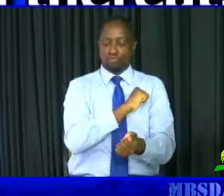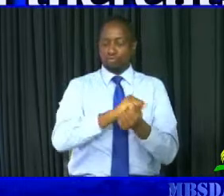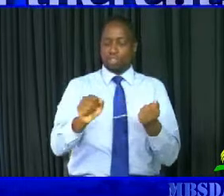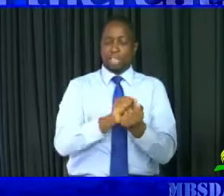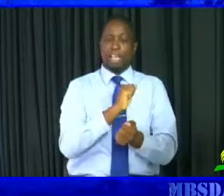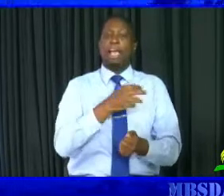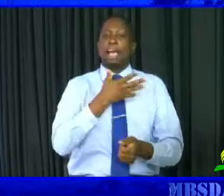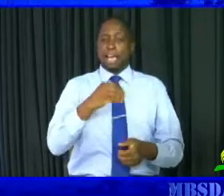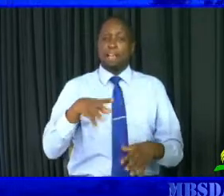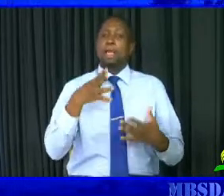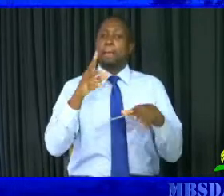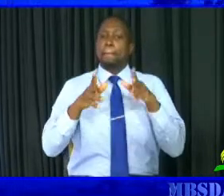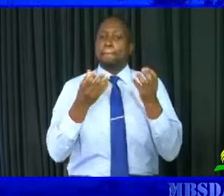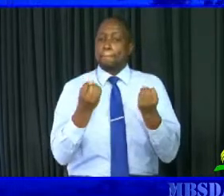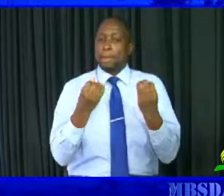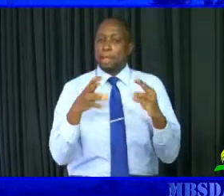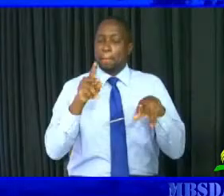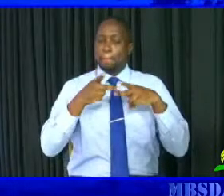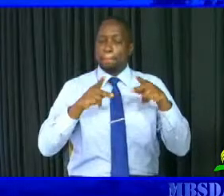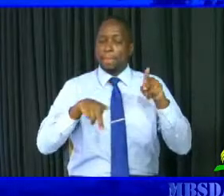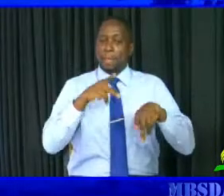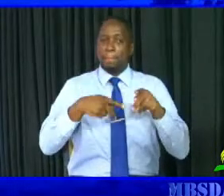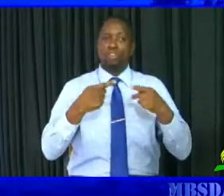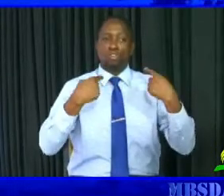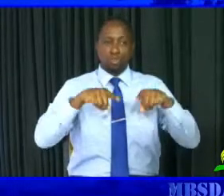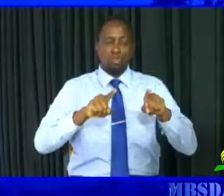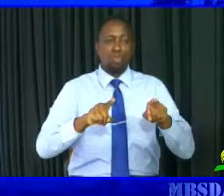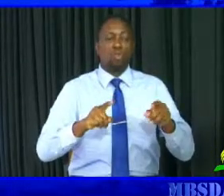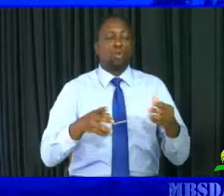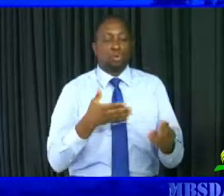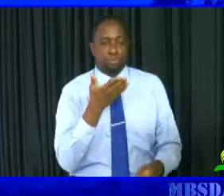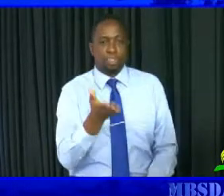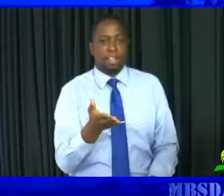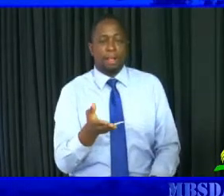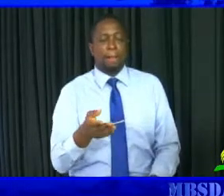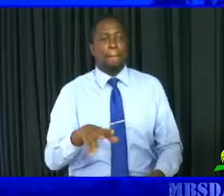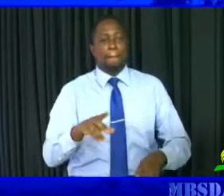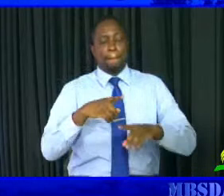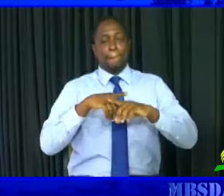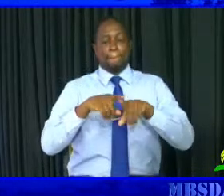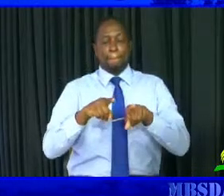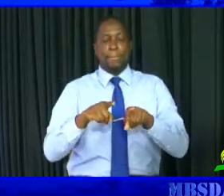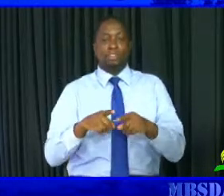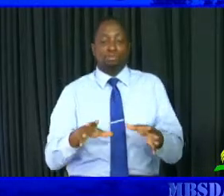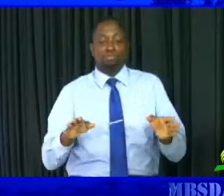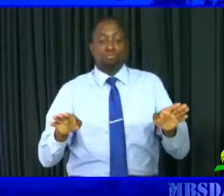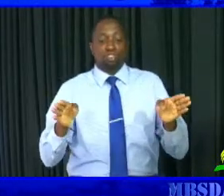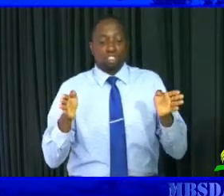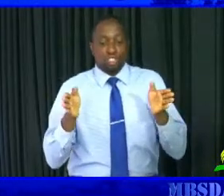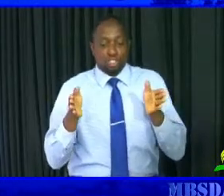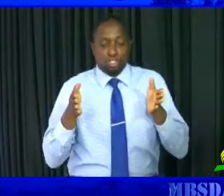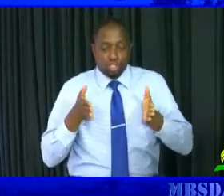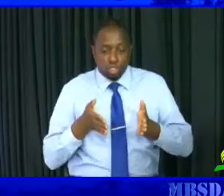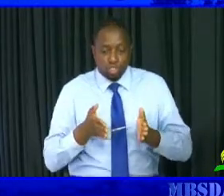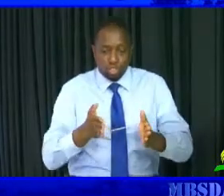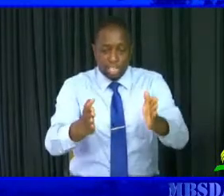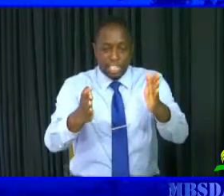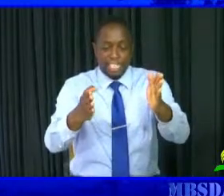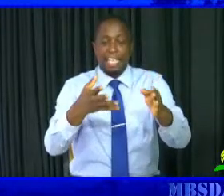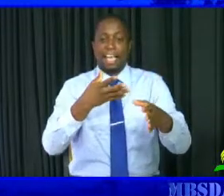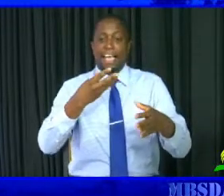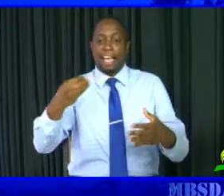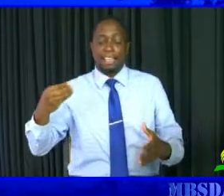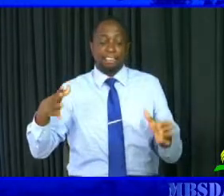go in thereat. Because straight is the gate, and narrow is the way which